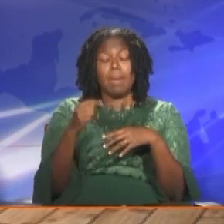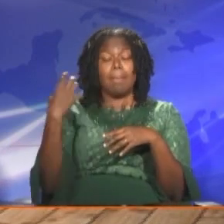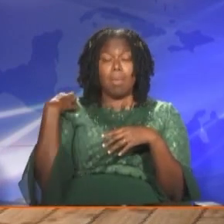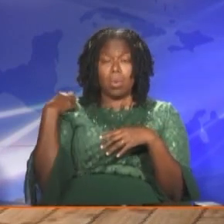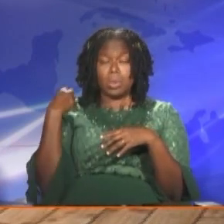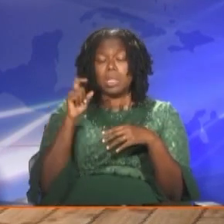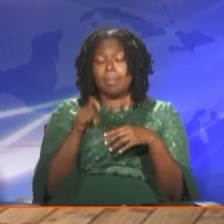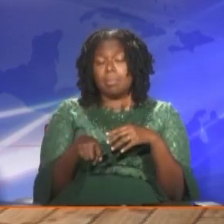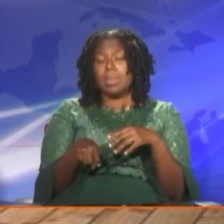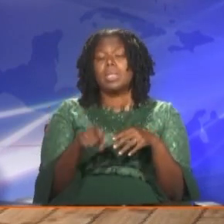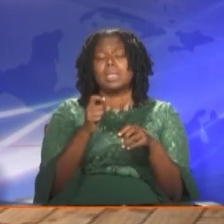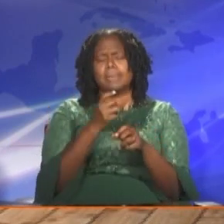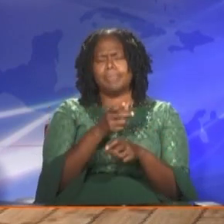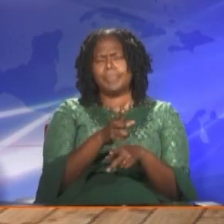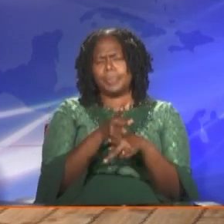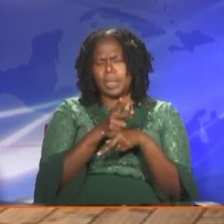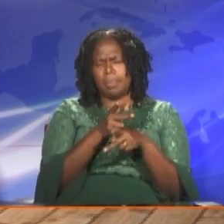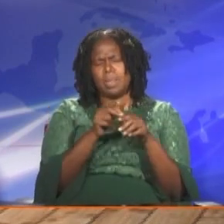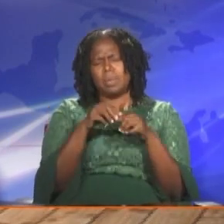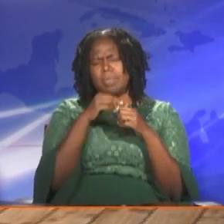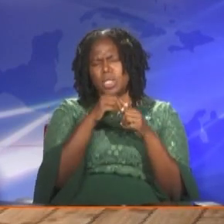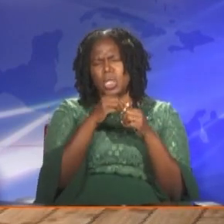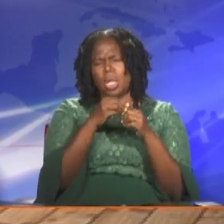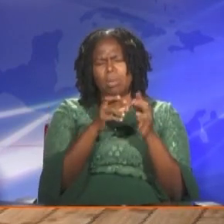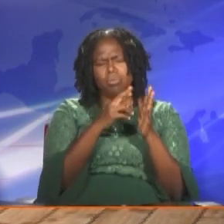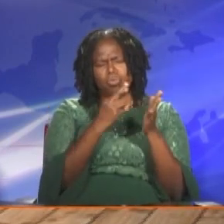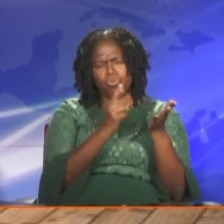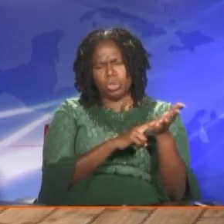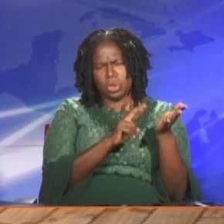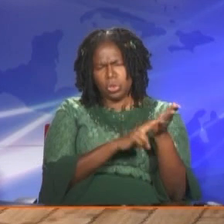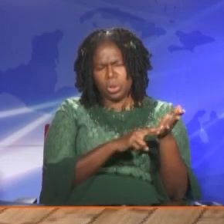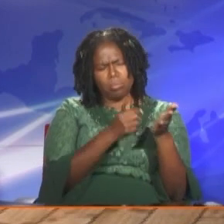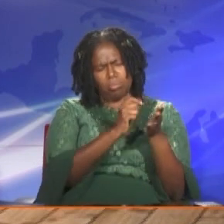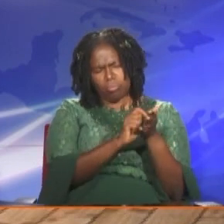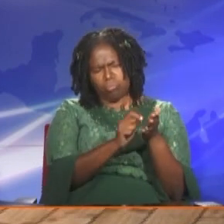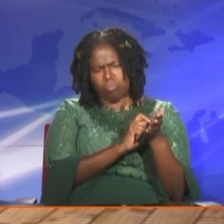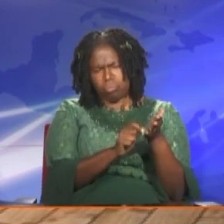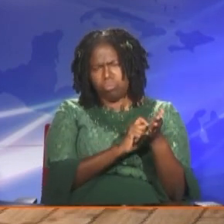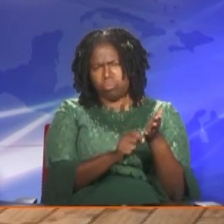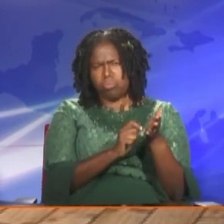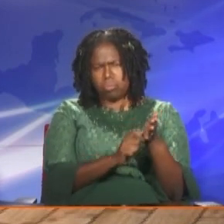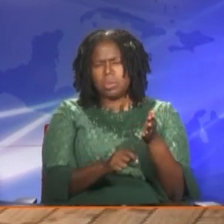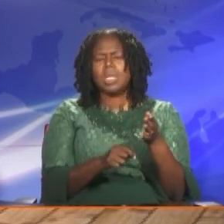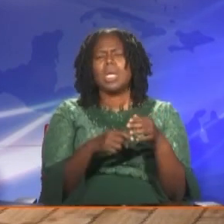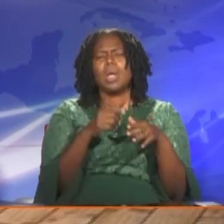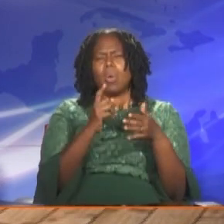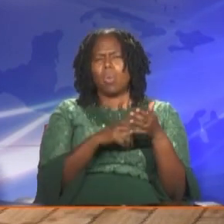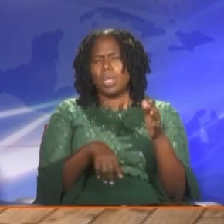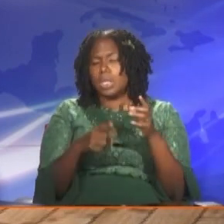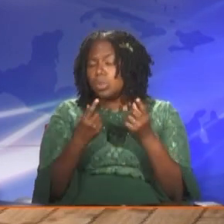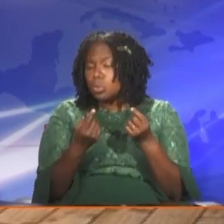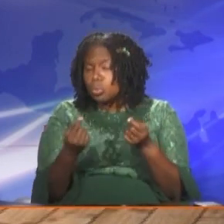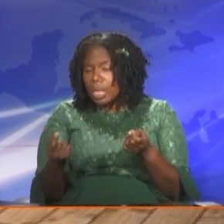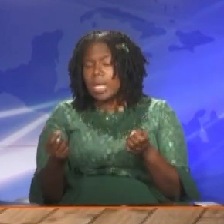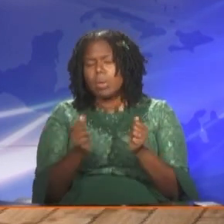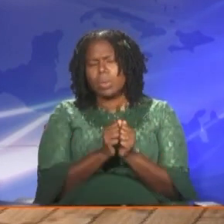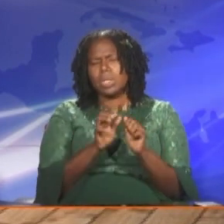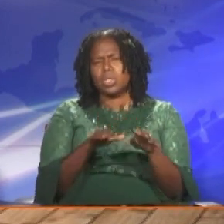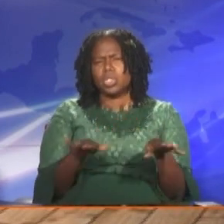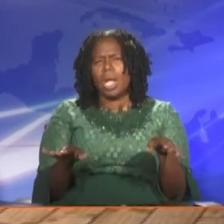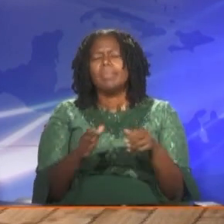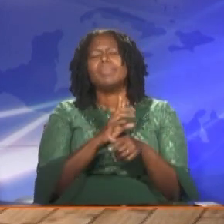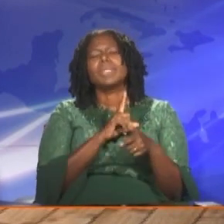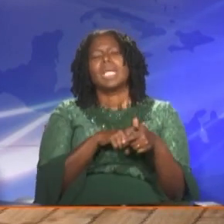information for these young persons. And in some instances, they're required to have a medical examination done before they can